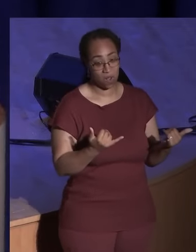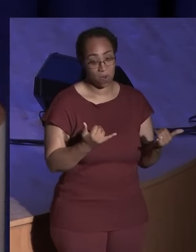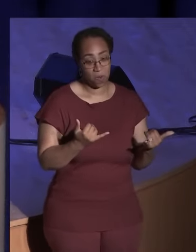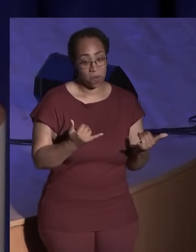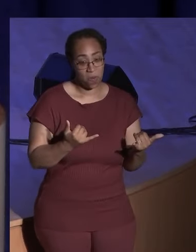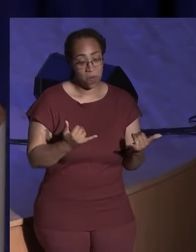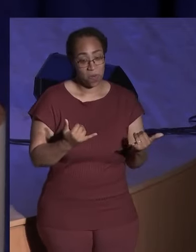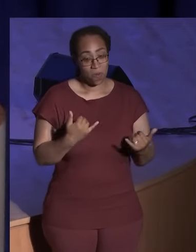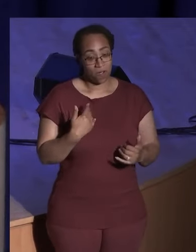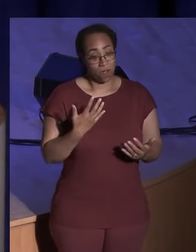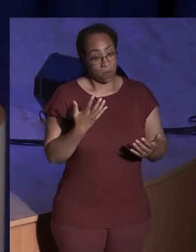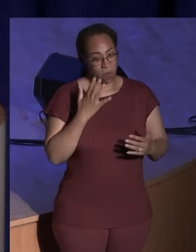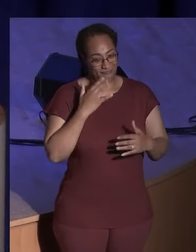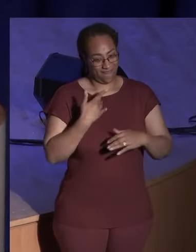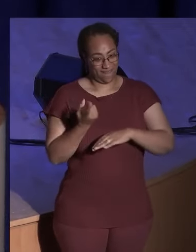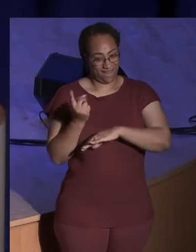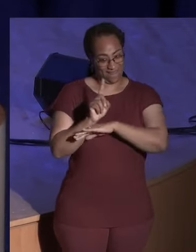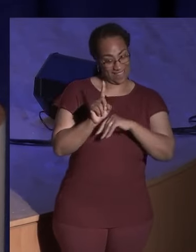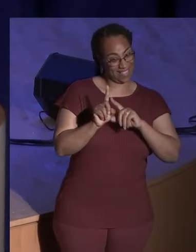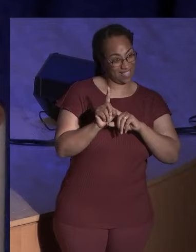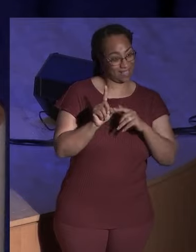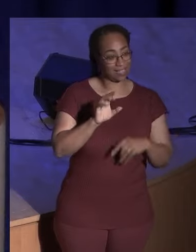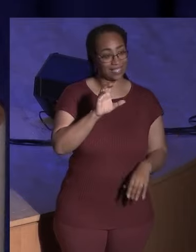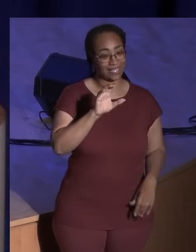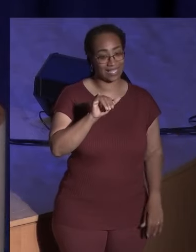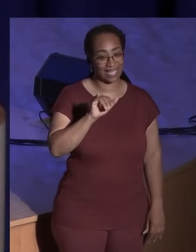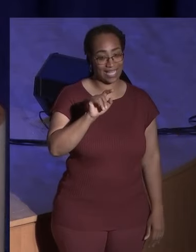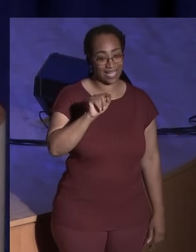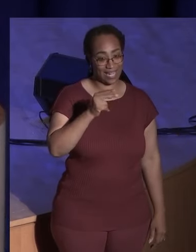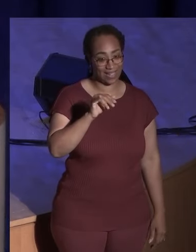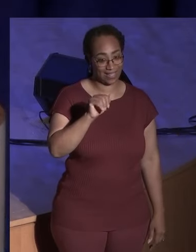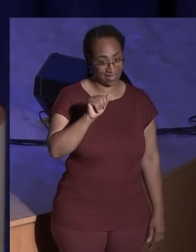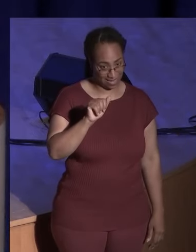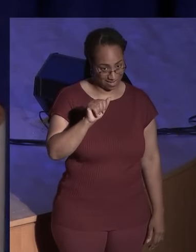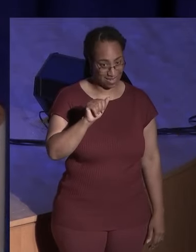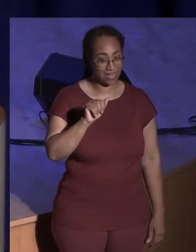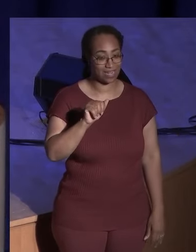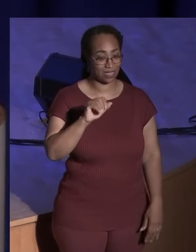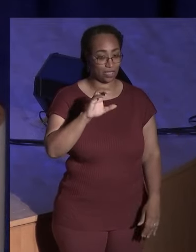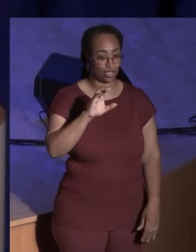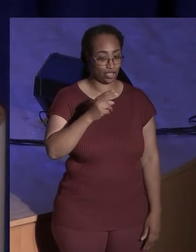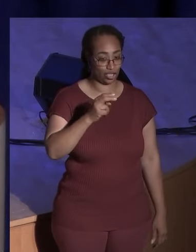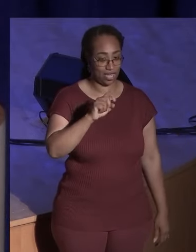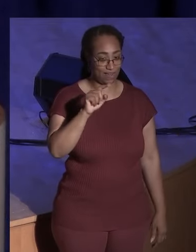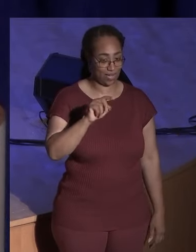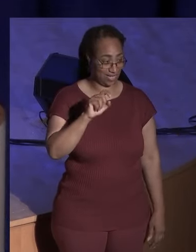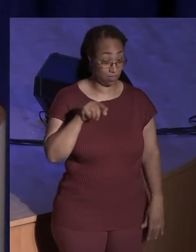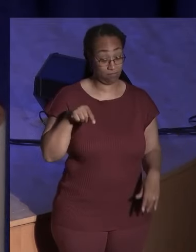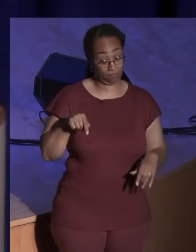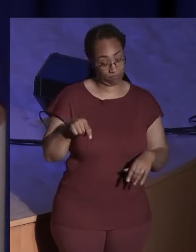call on Cynthia Chavez Lamar, who's the head of the museum. One of the things that happened a few years ago,